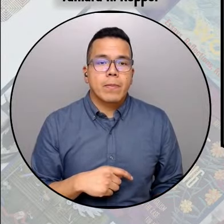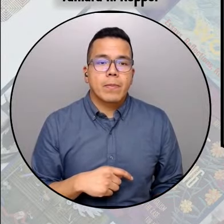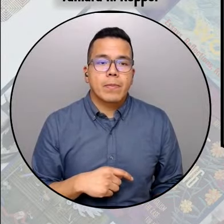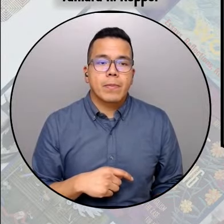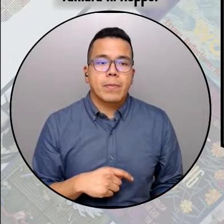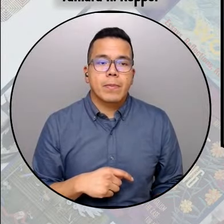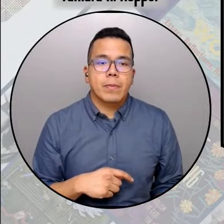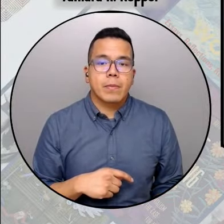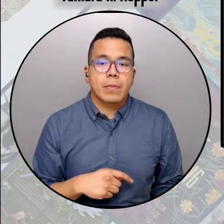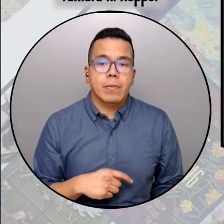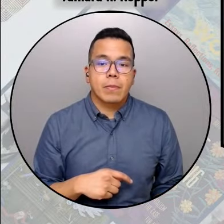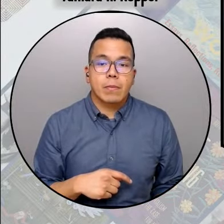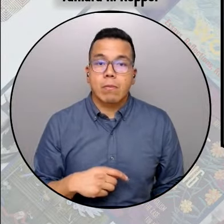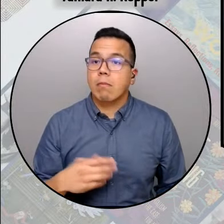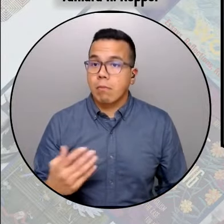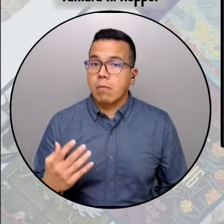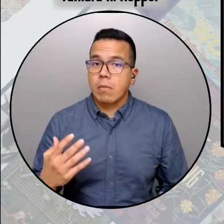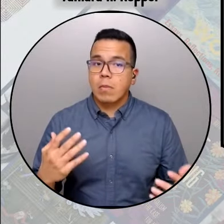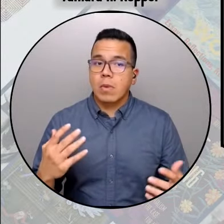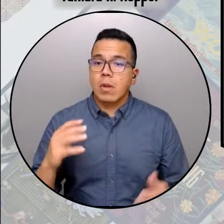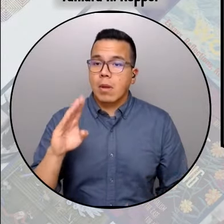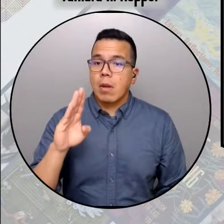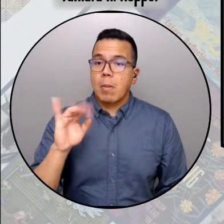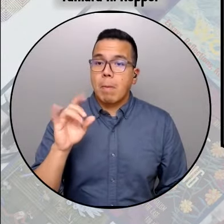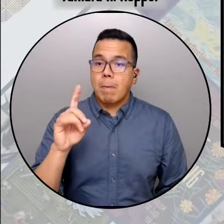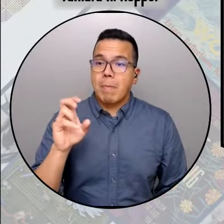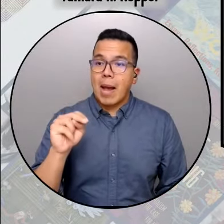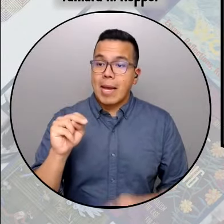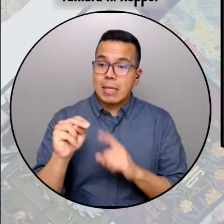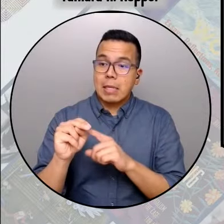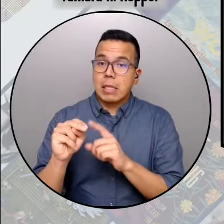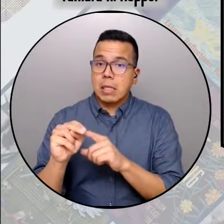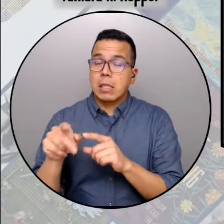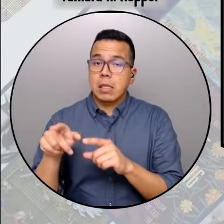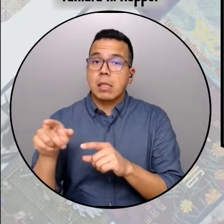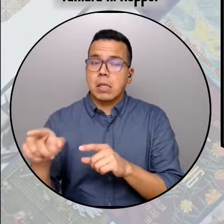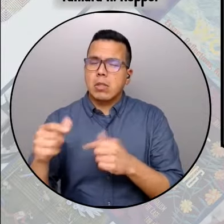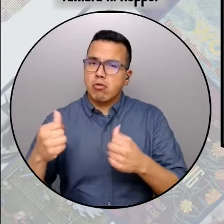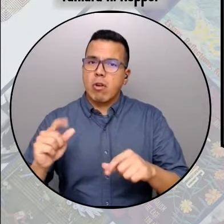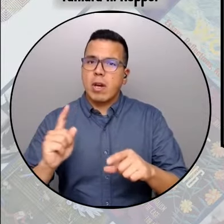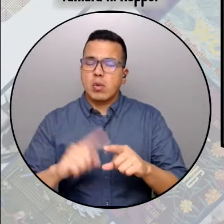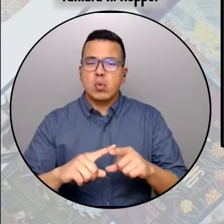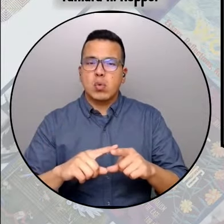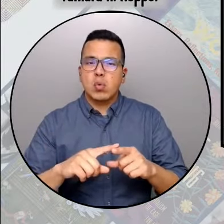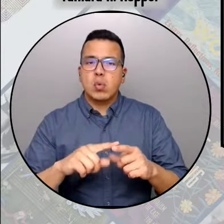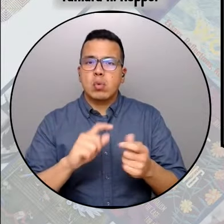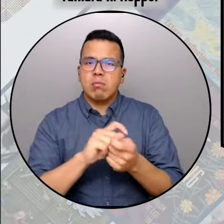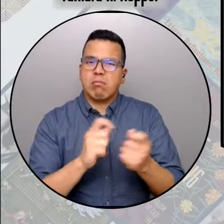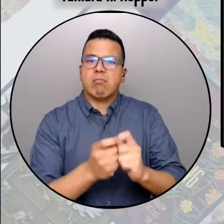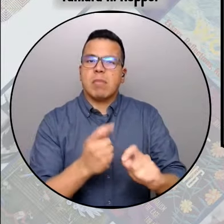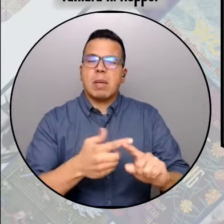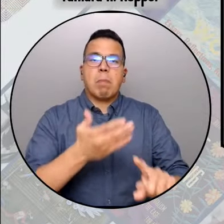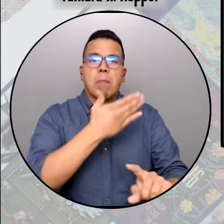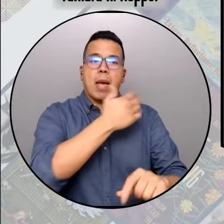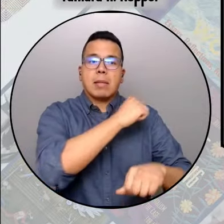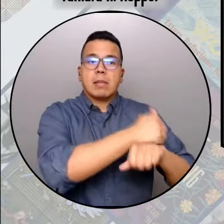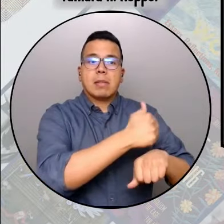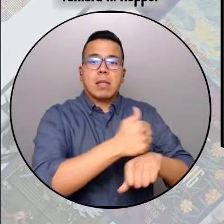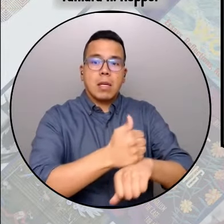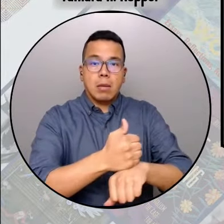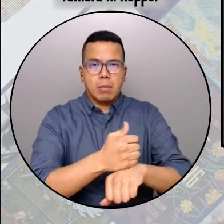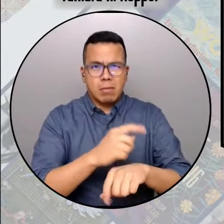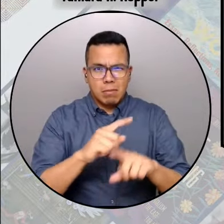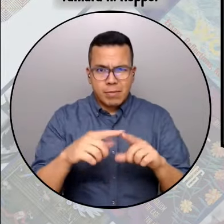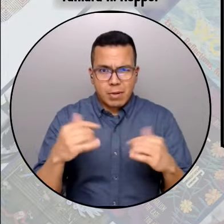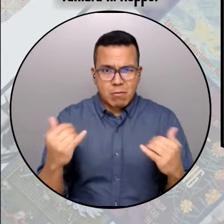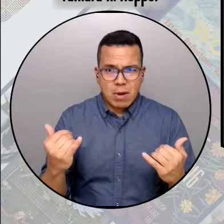as President Biden is kind of doing this, you know, I reverse this stuff, as we see with what's going on, especially at the border in terms of people